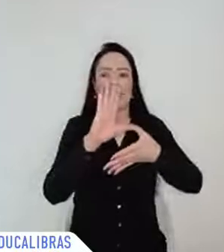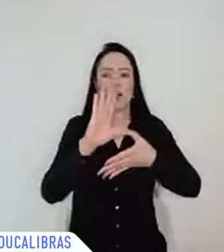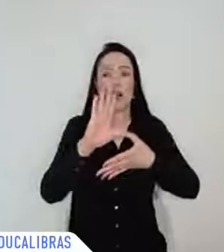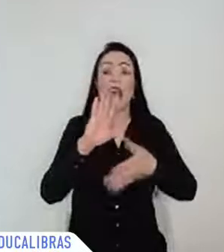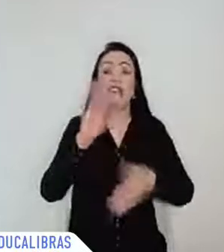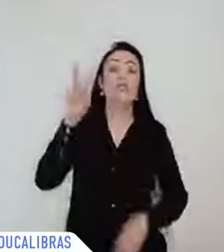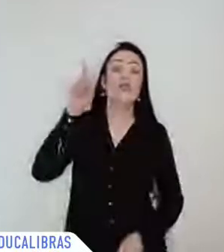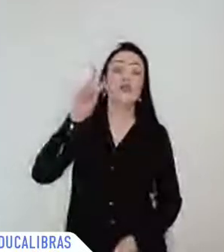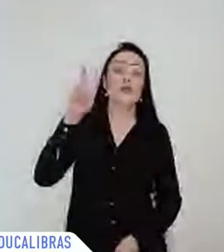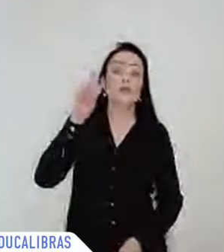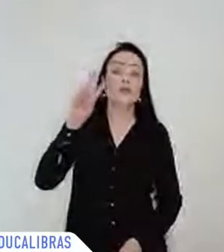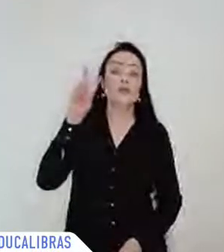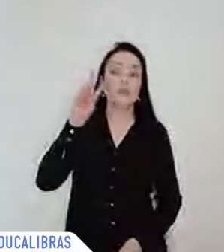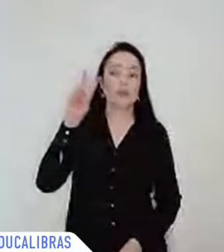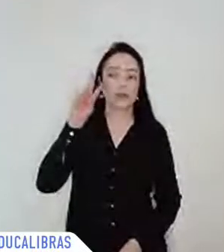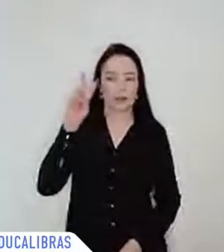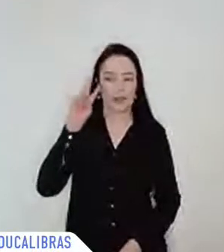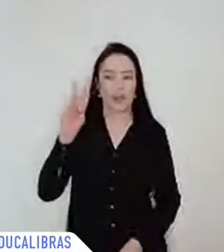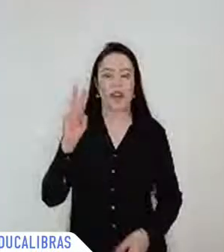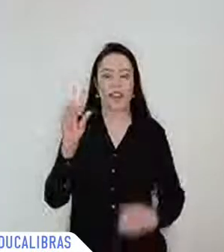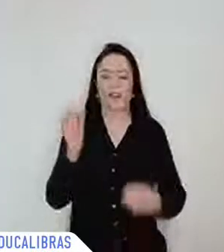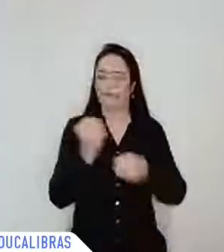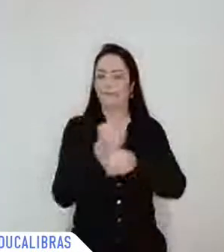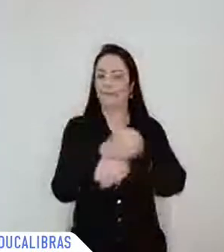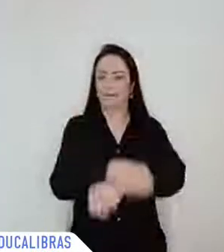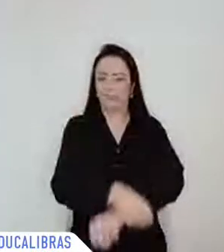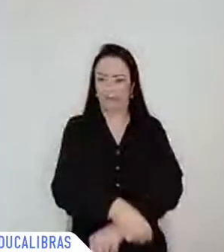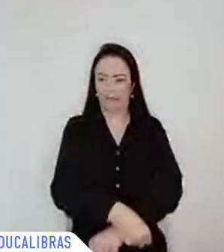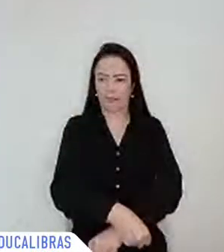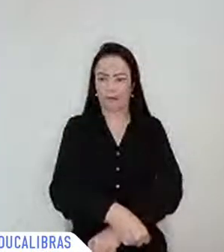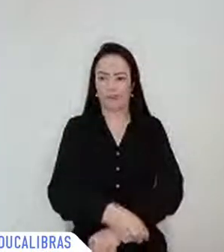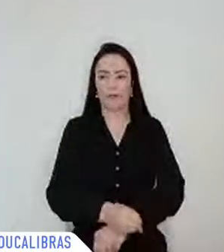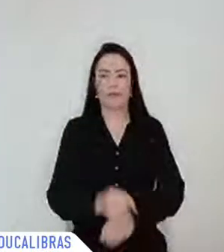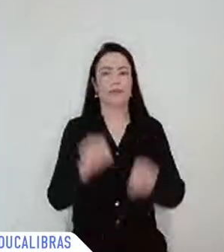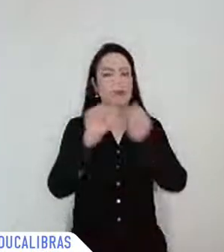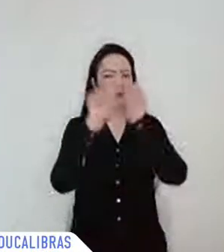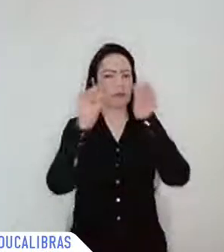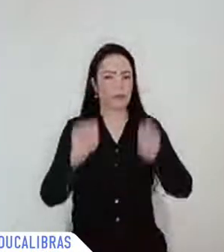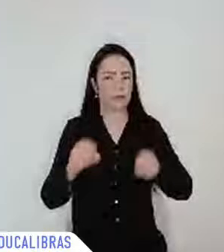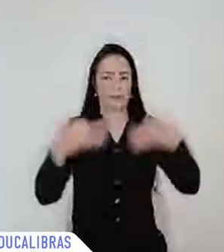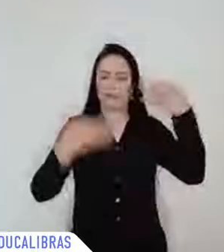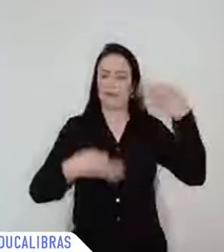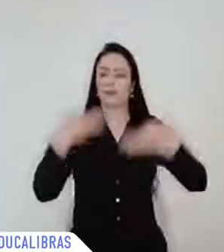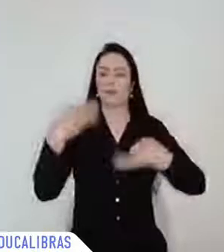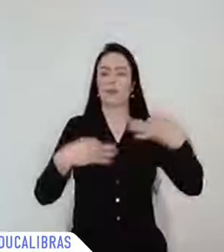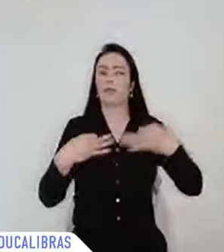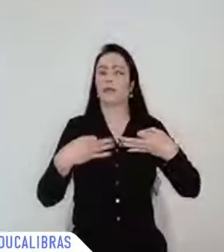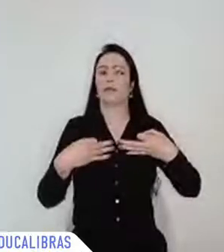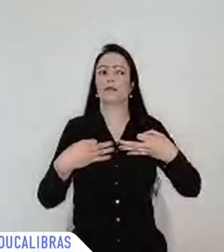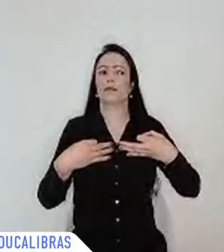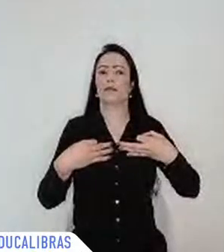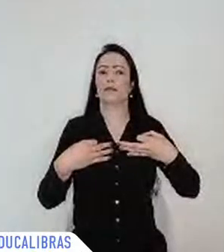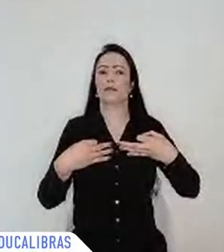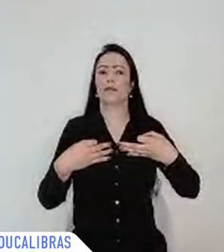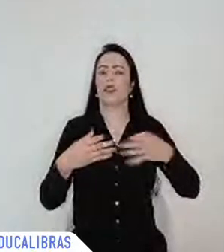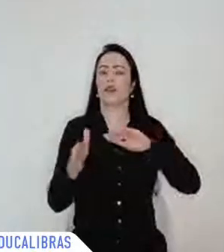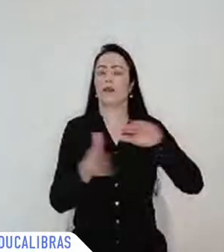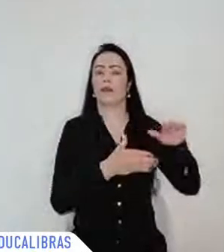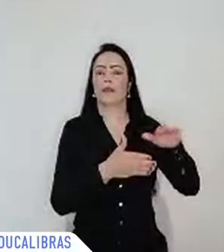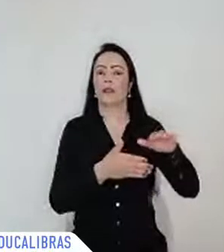is not territorial. It comes from our slavery and